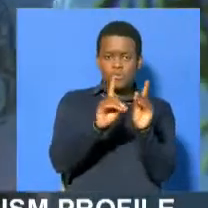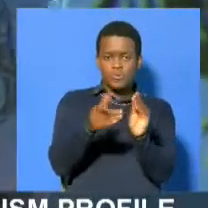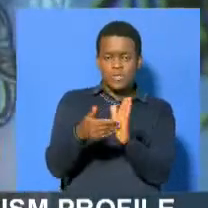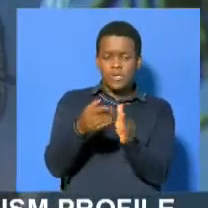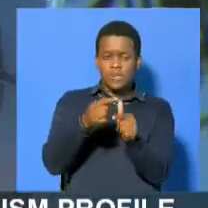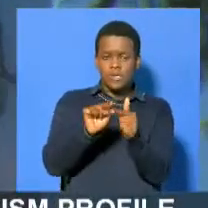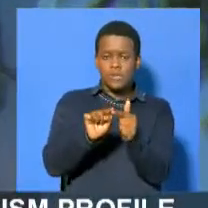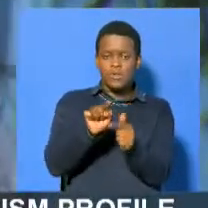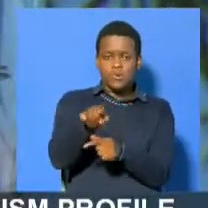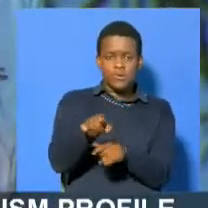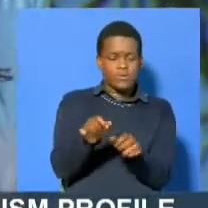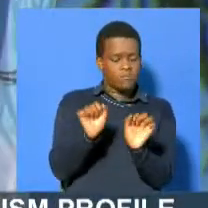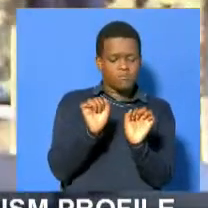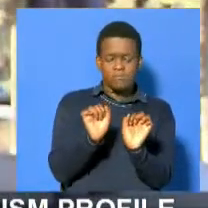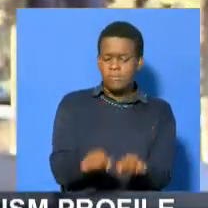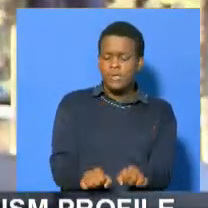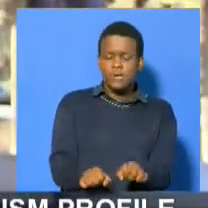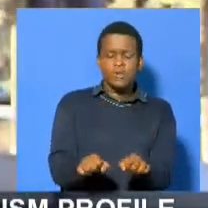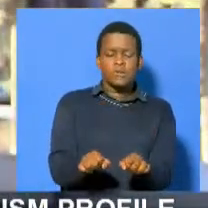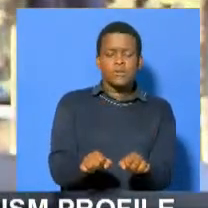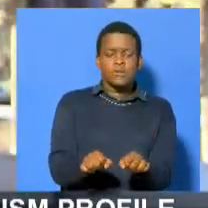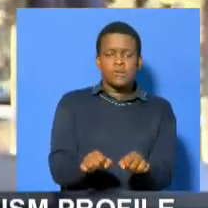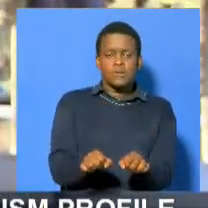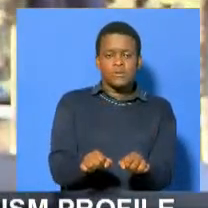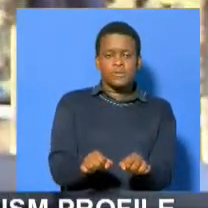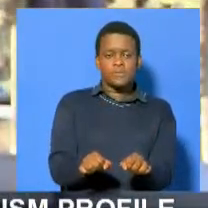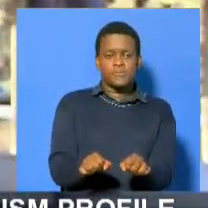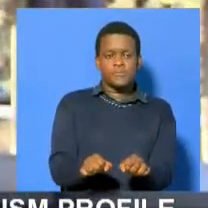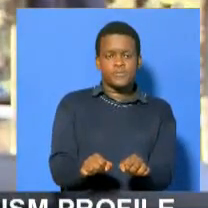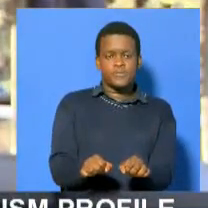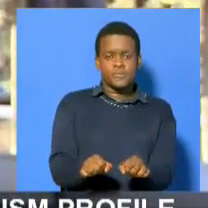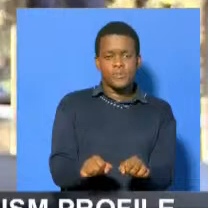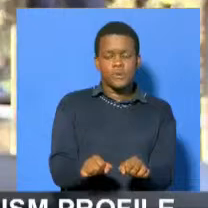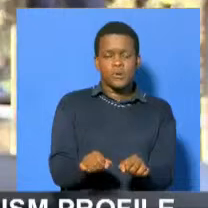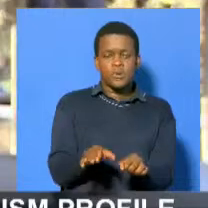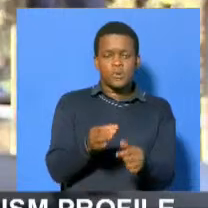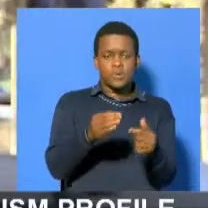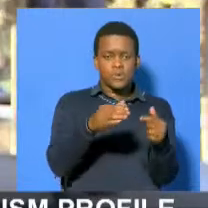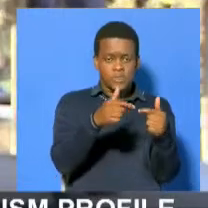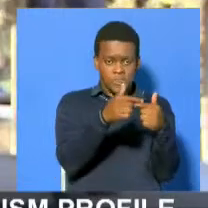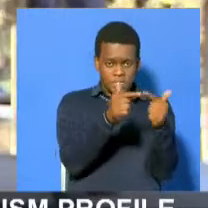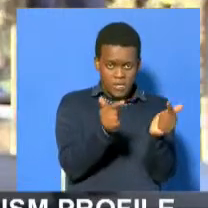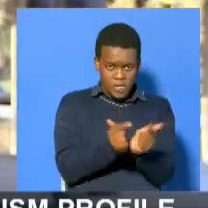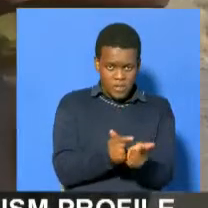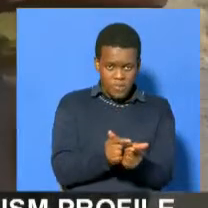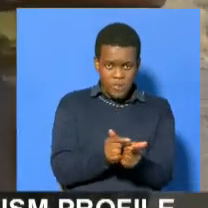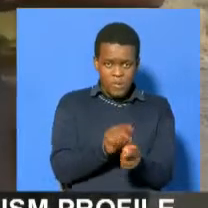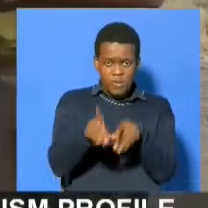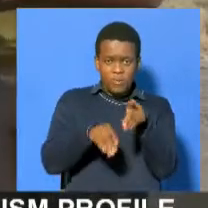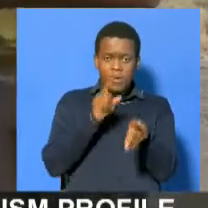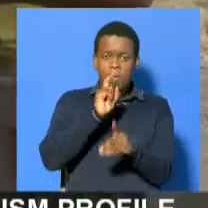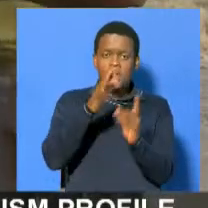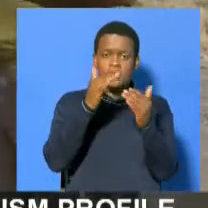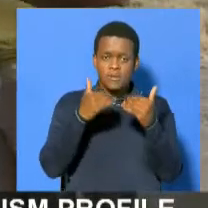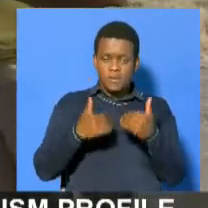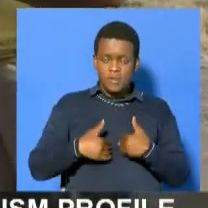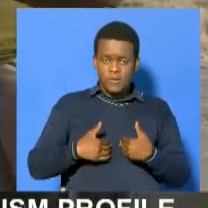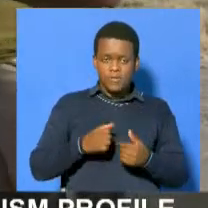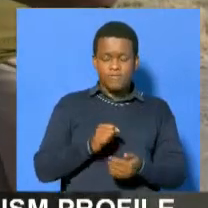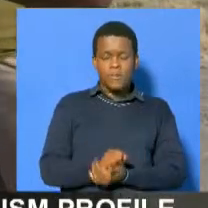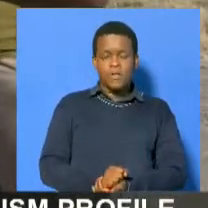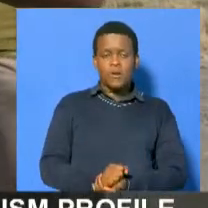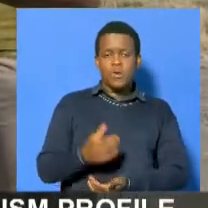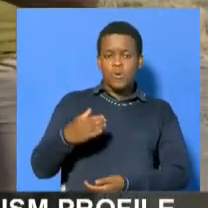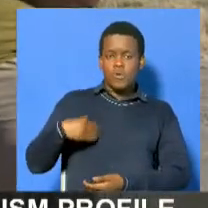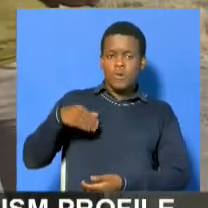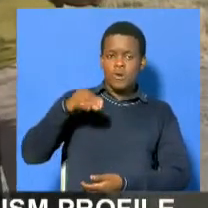individual. You cannot, a team is not a team without individuals at the end of the day. Nonofo's appointment in the